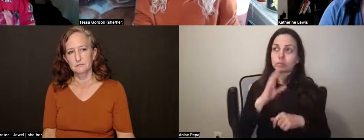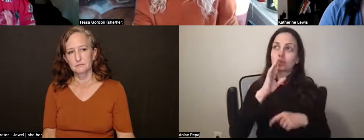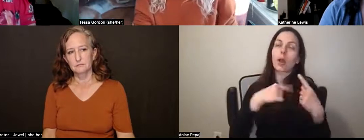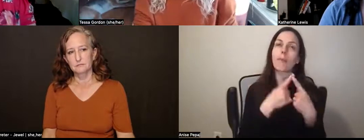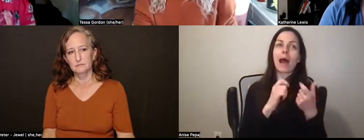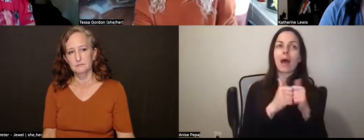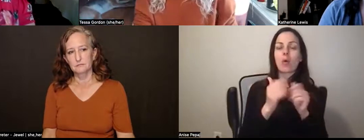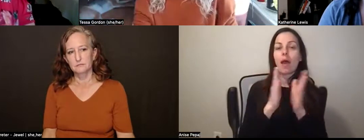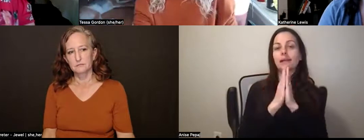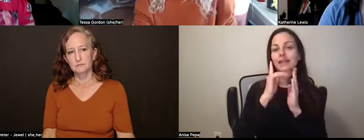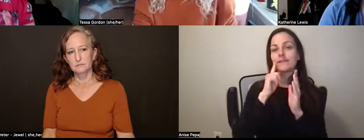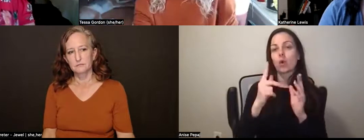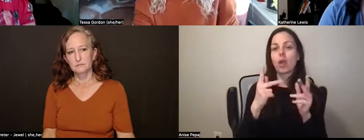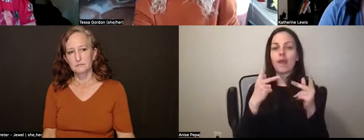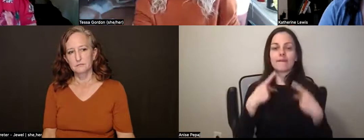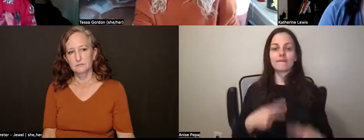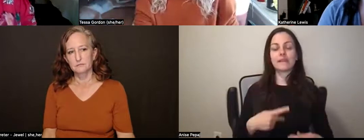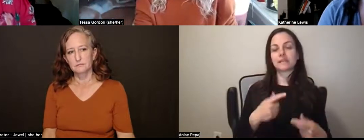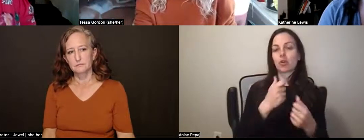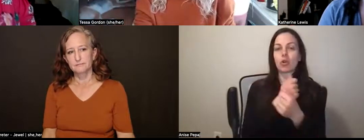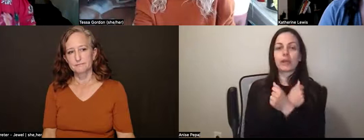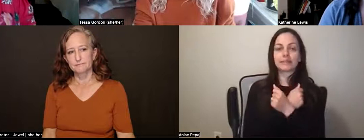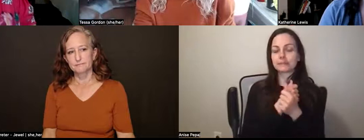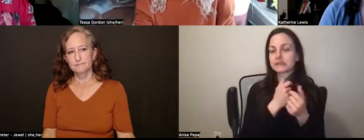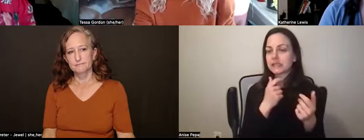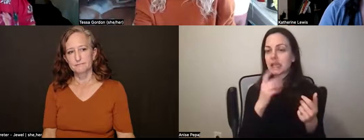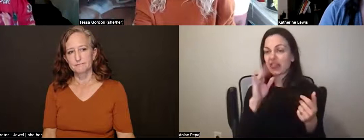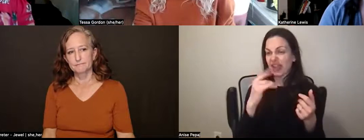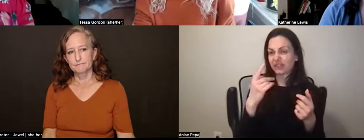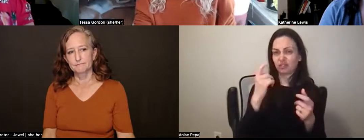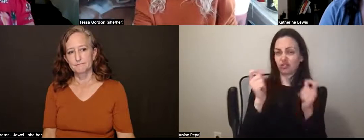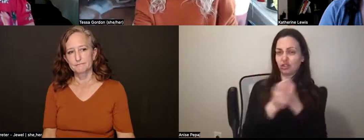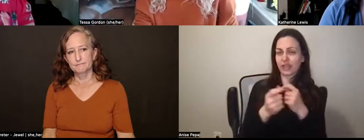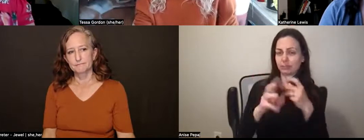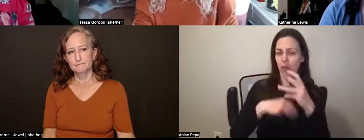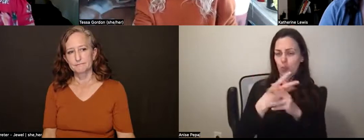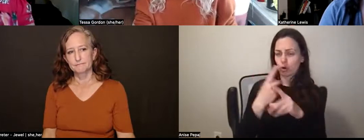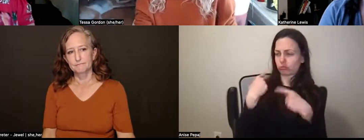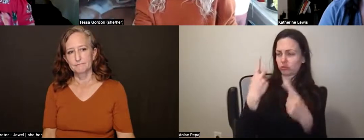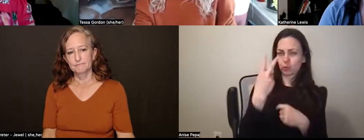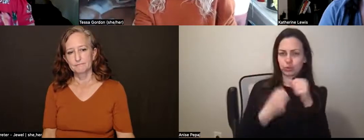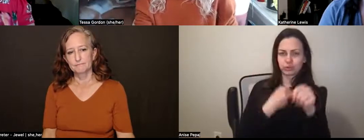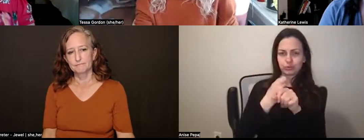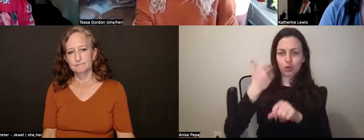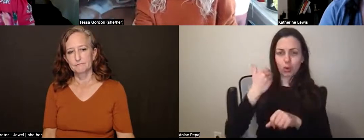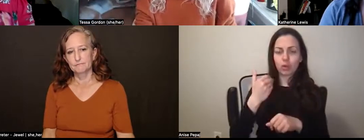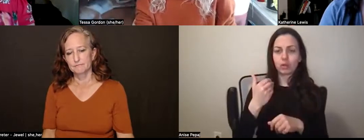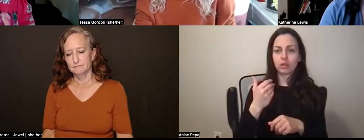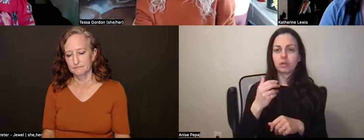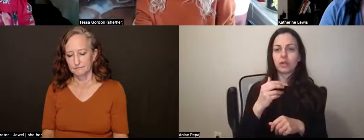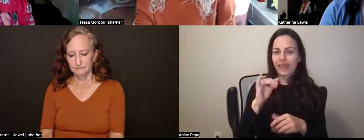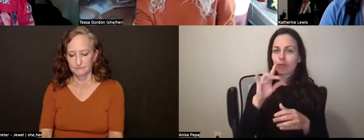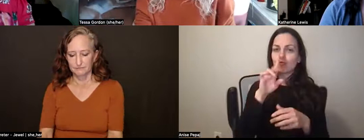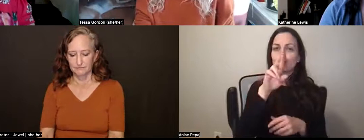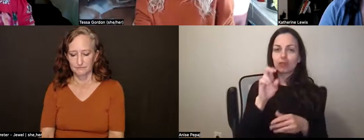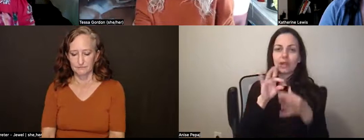asking for physical intimacy in the last 2 years has changed my world, changed my life, reconnected me with my family and